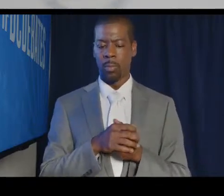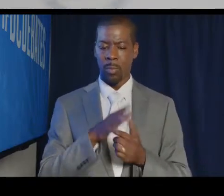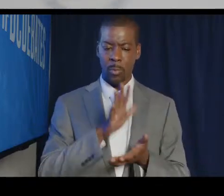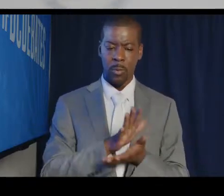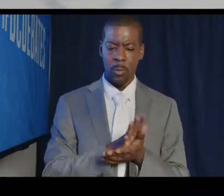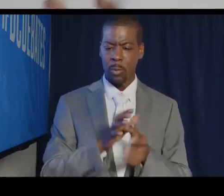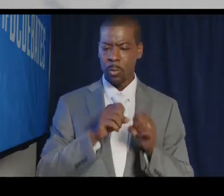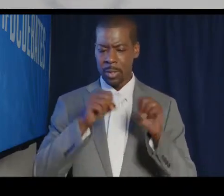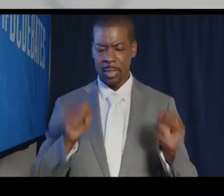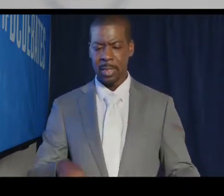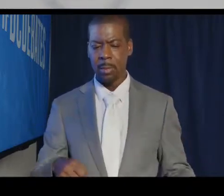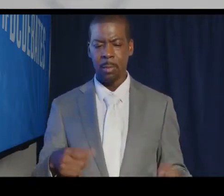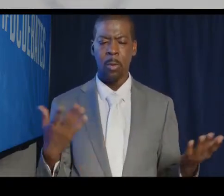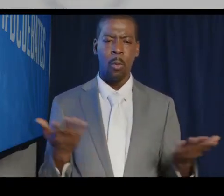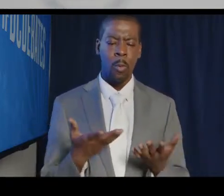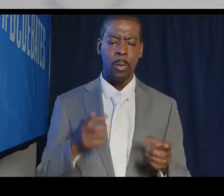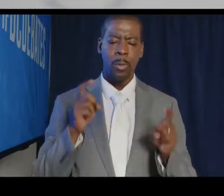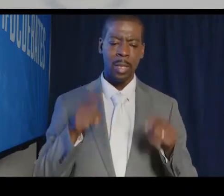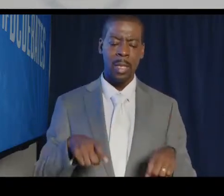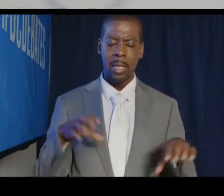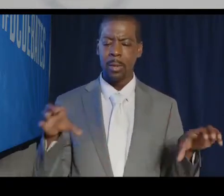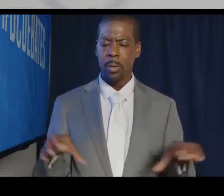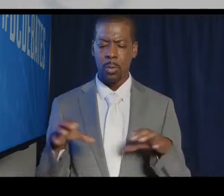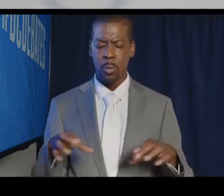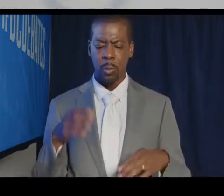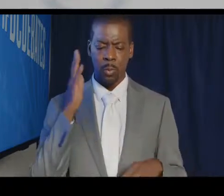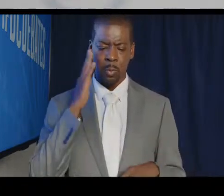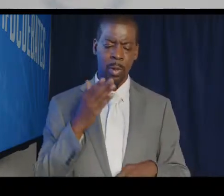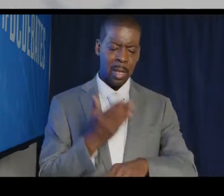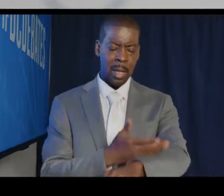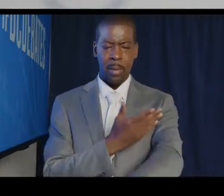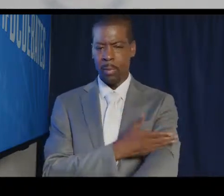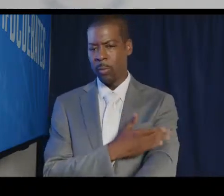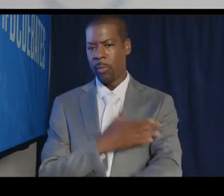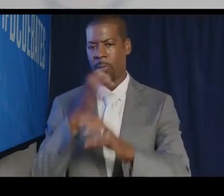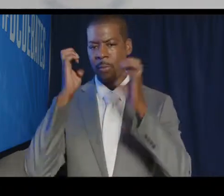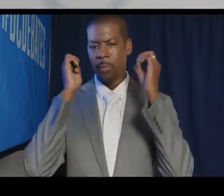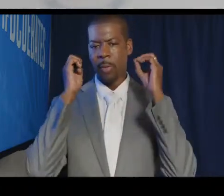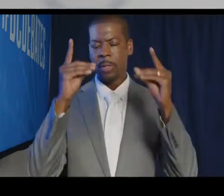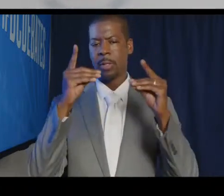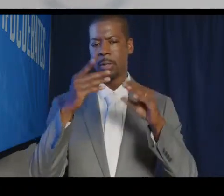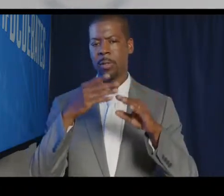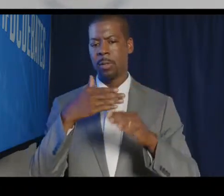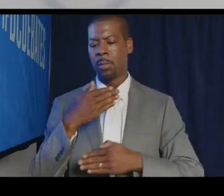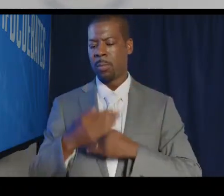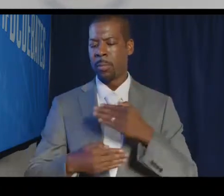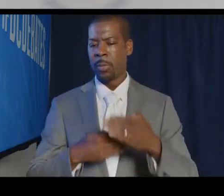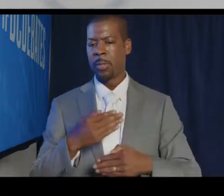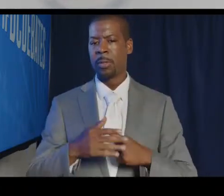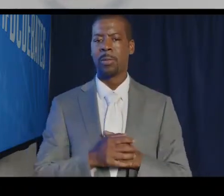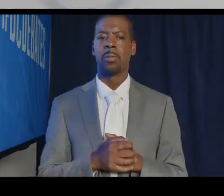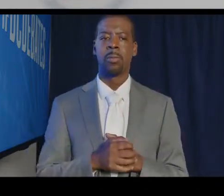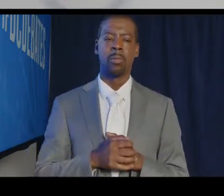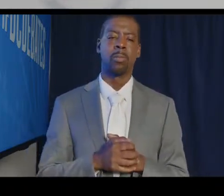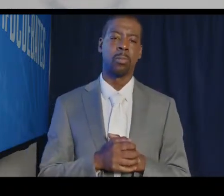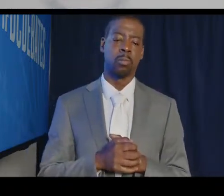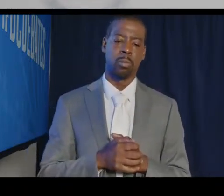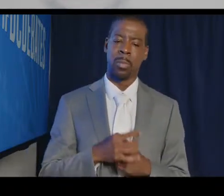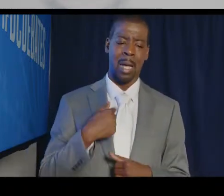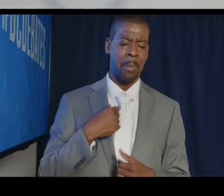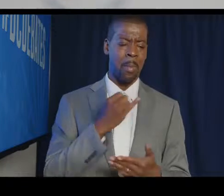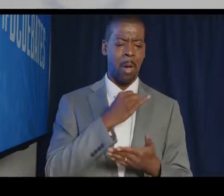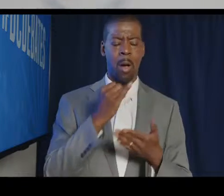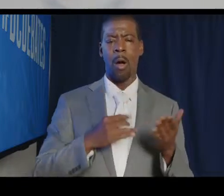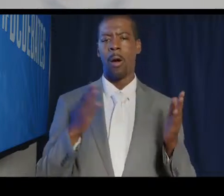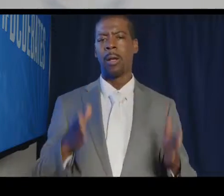particular area, right? What do we need to do that's going to enhance the educational process? I agree that other things like intramurals and arts, I'm an artist,